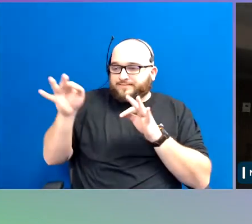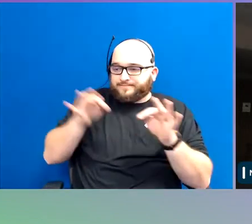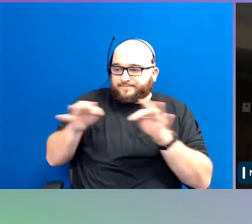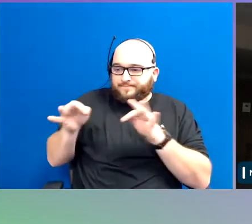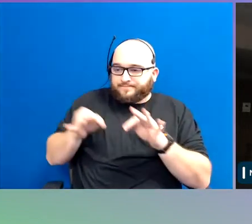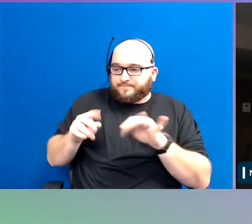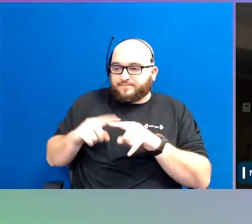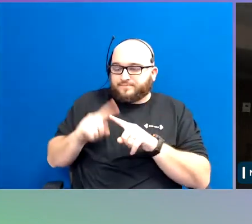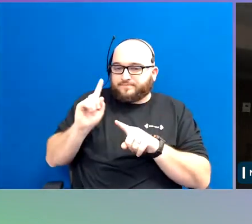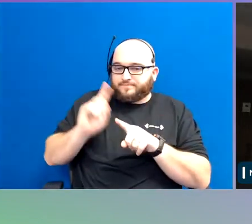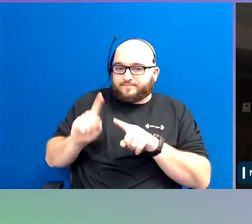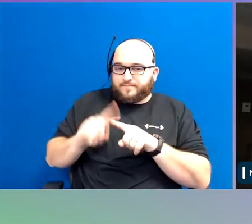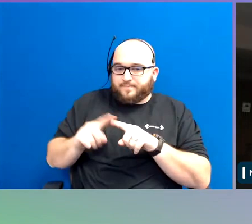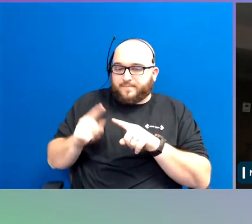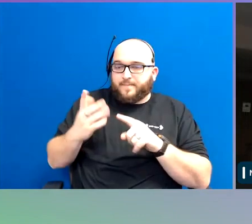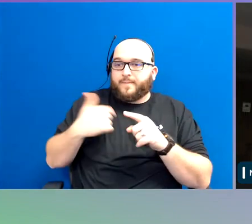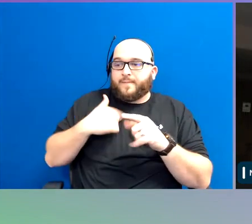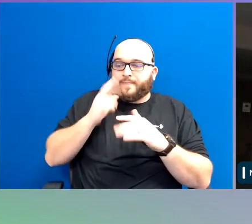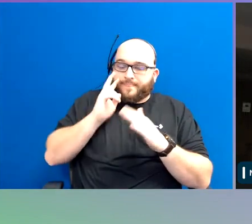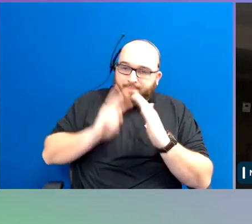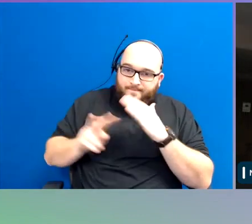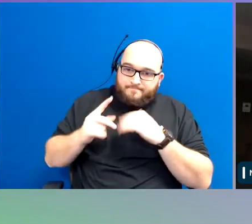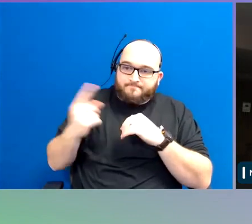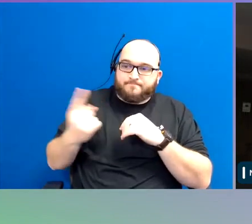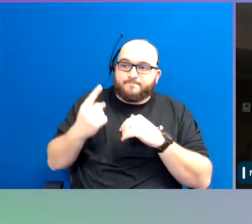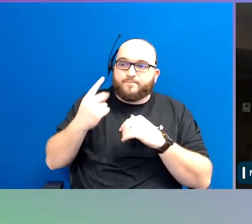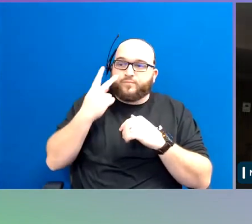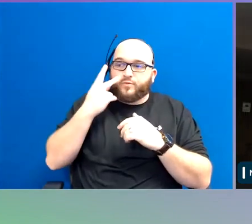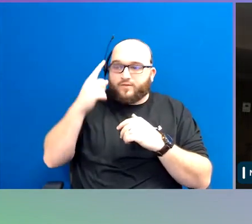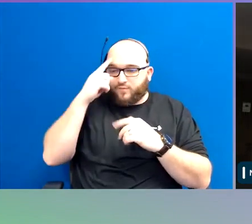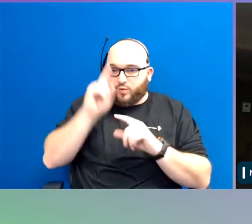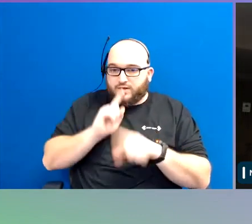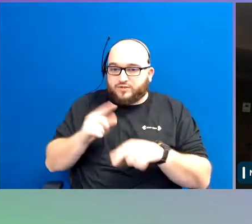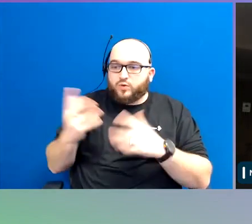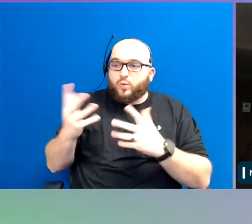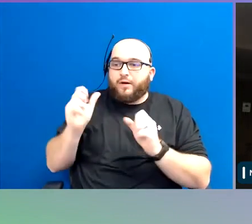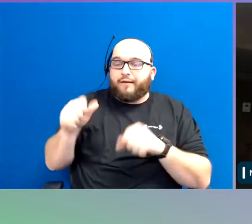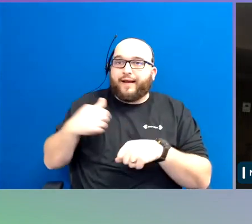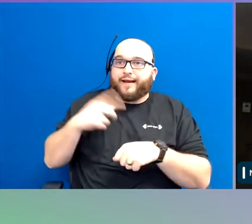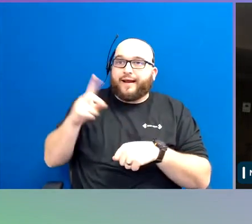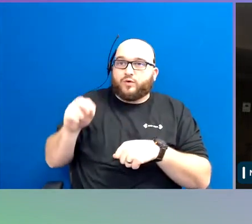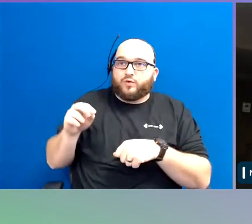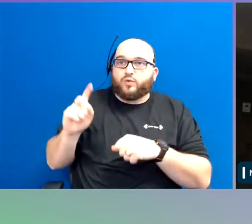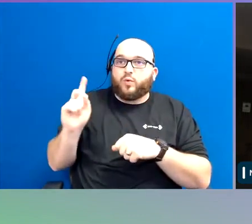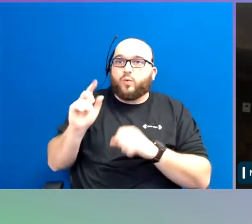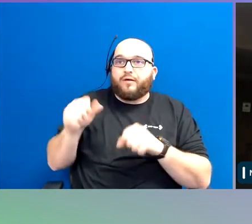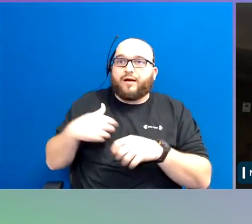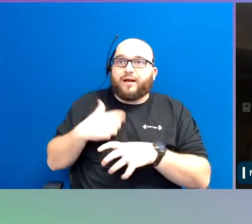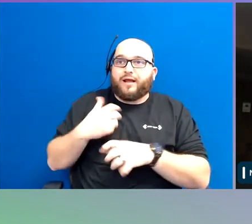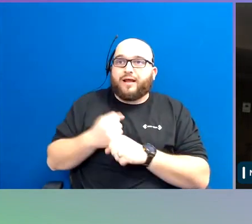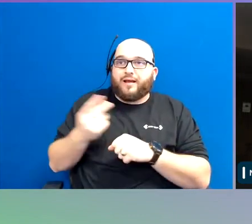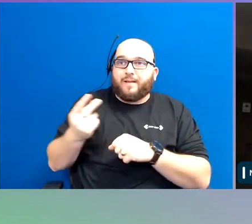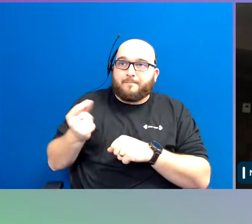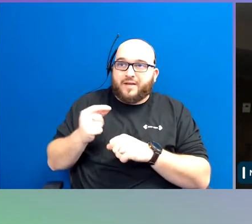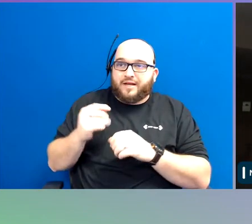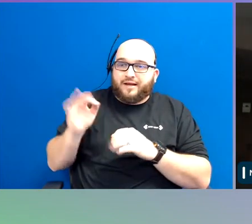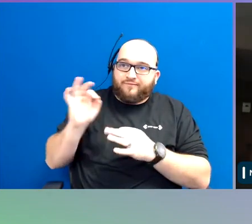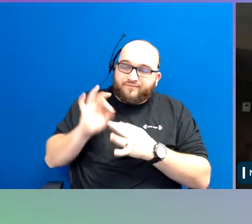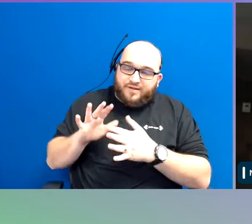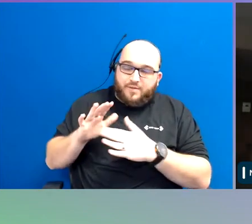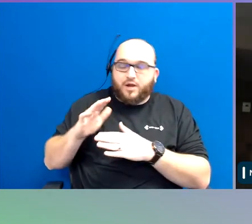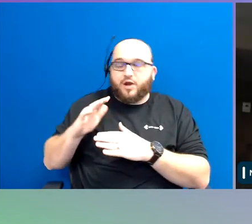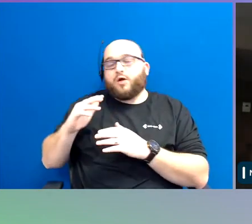different ways. What I'm anticipating somebody to be looking for. What is it that I can do where I can get some immediate feedback, immediate progress,